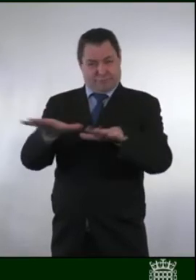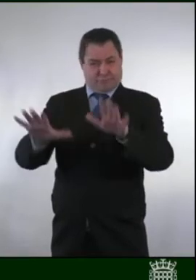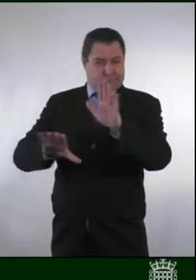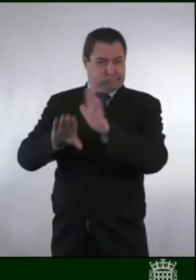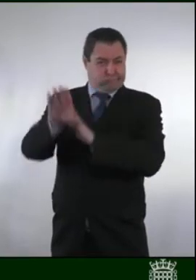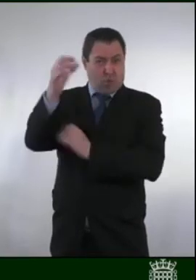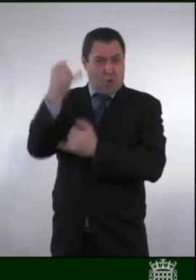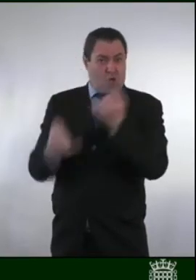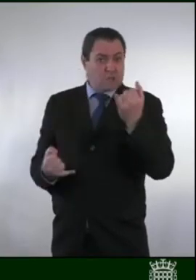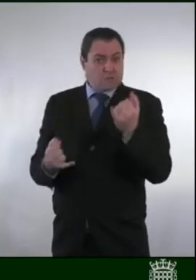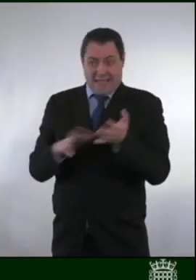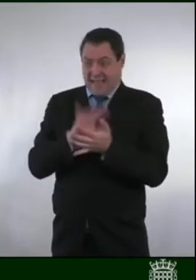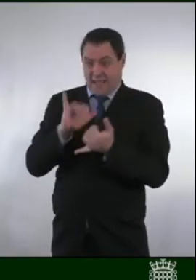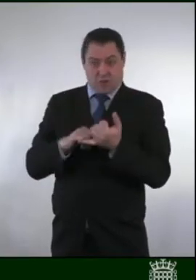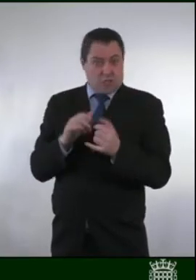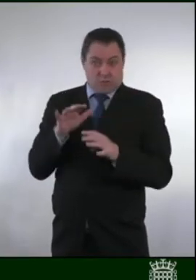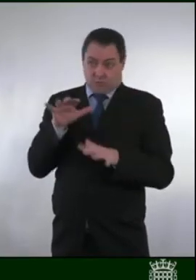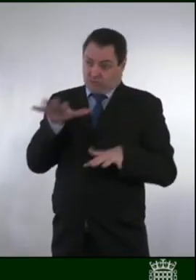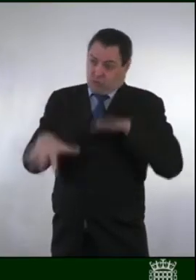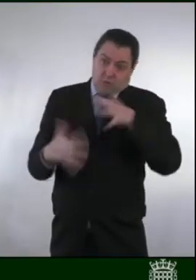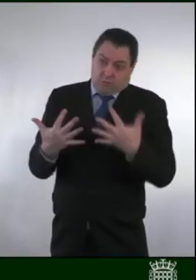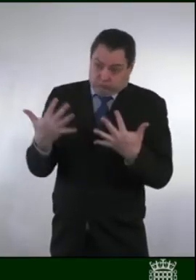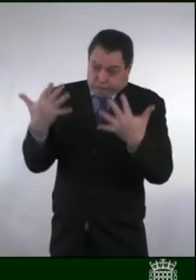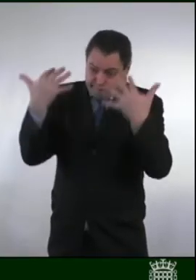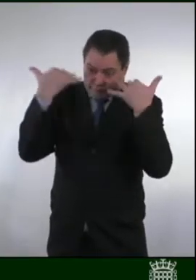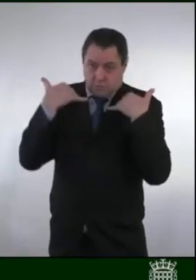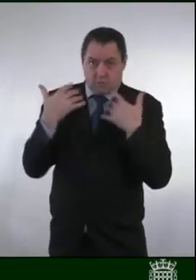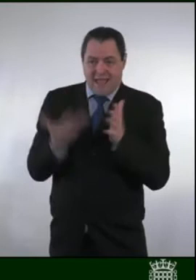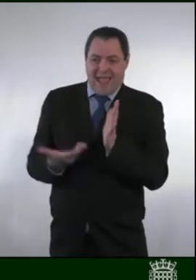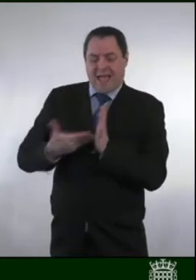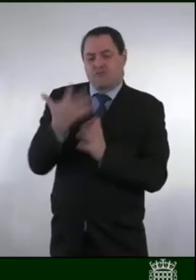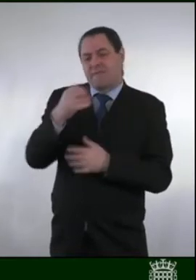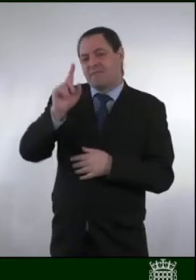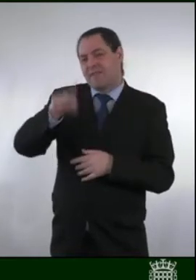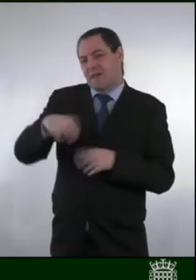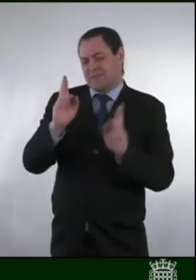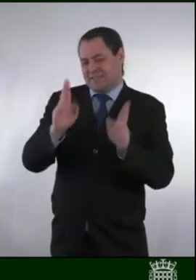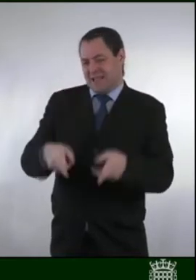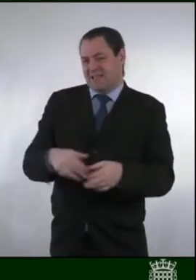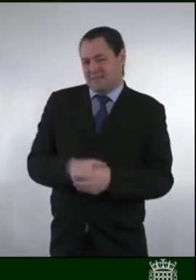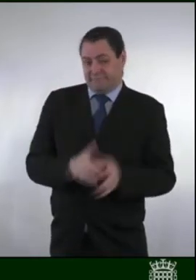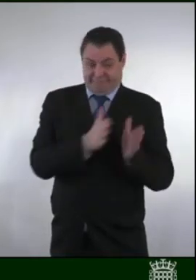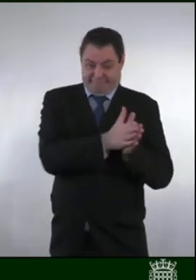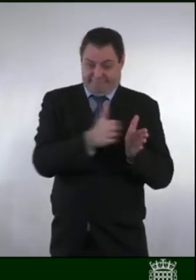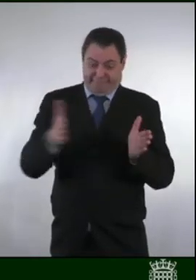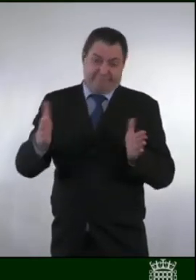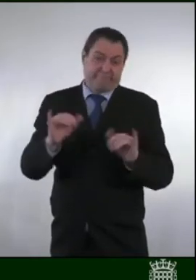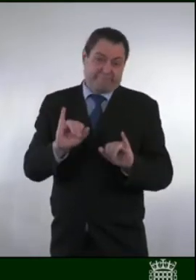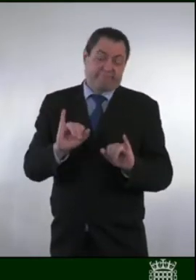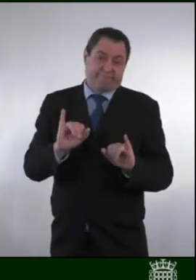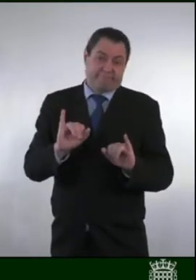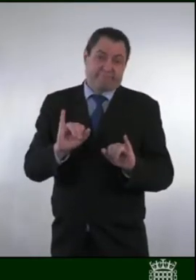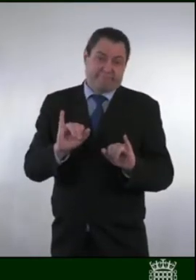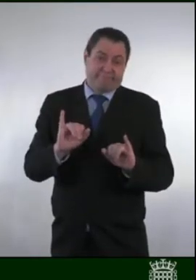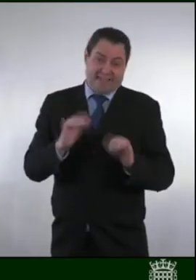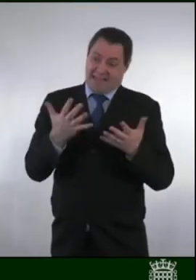knees, and 50,000 more people have died. The UK now has